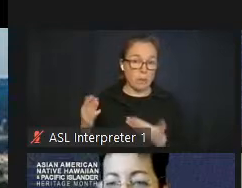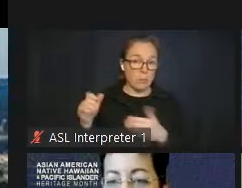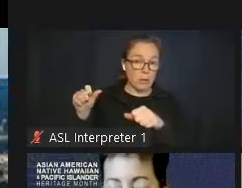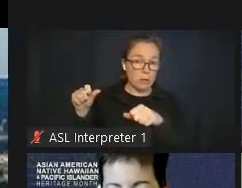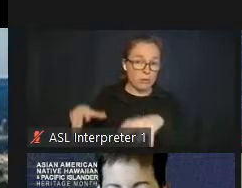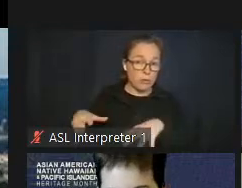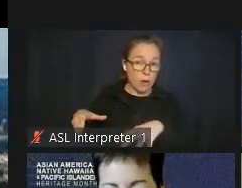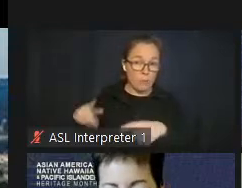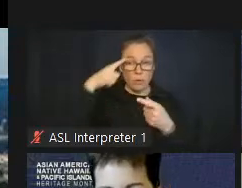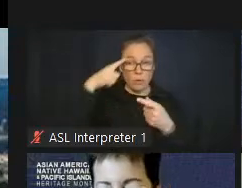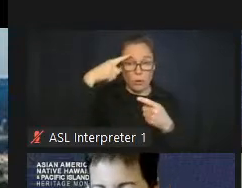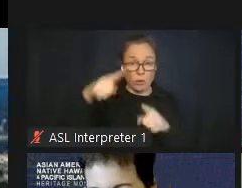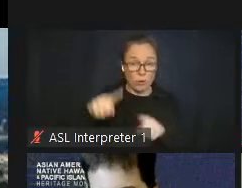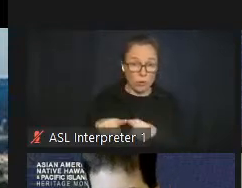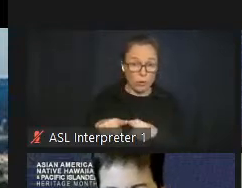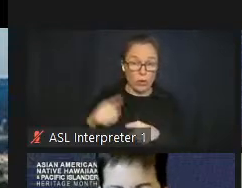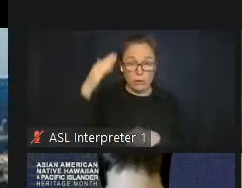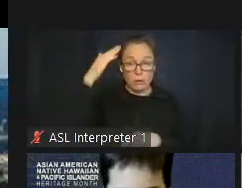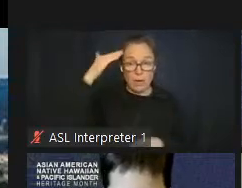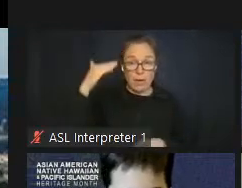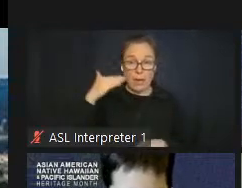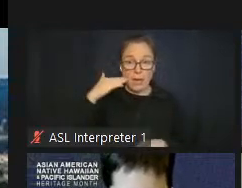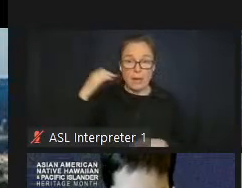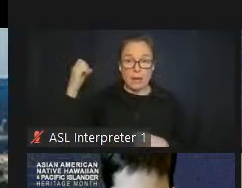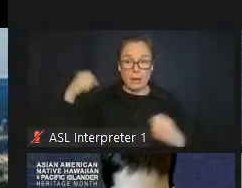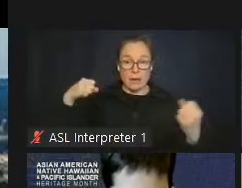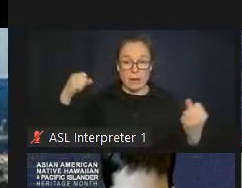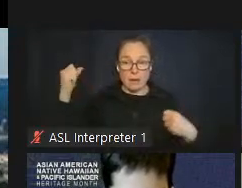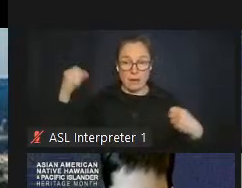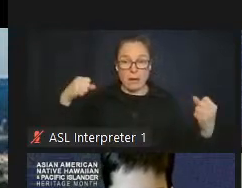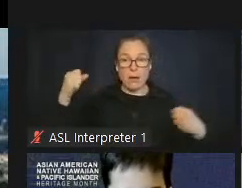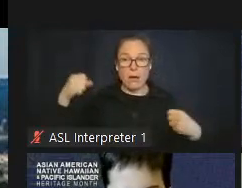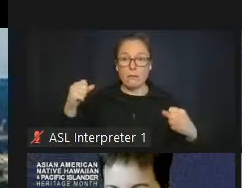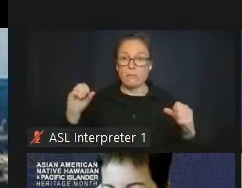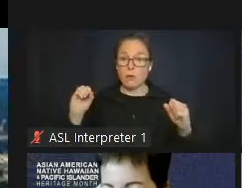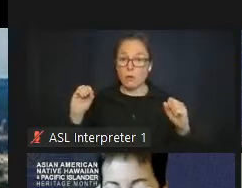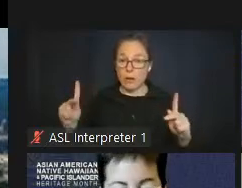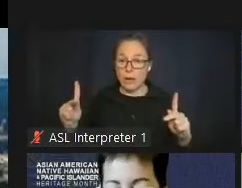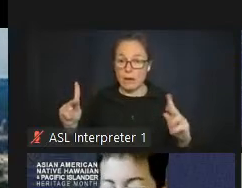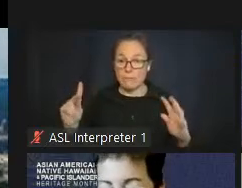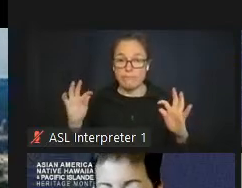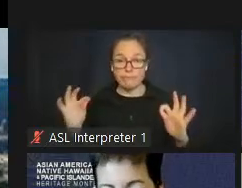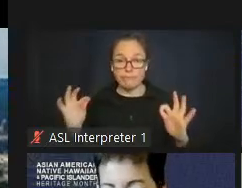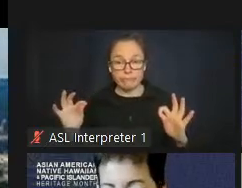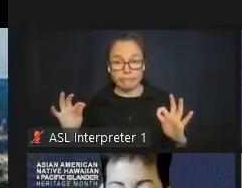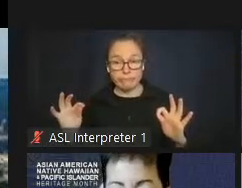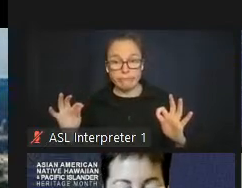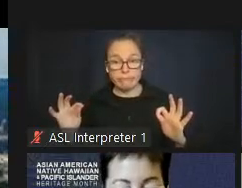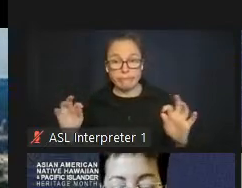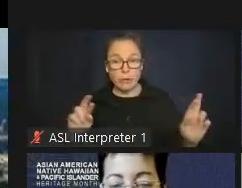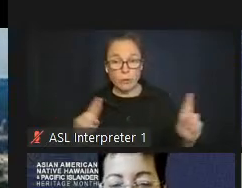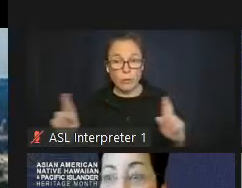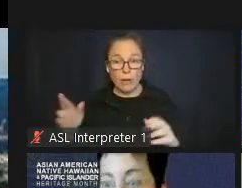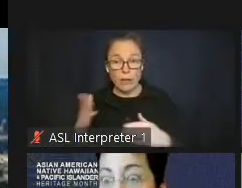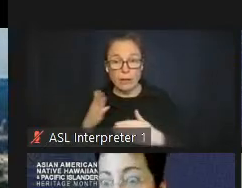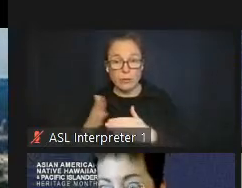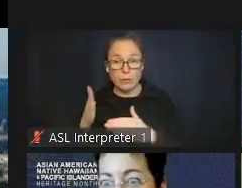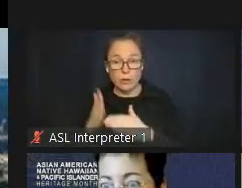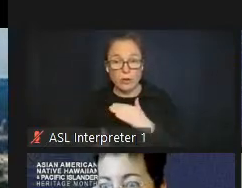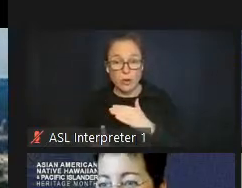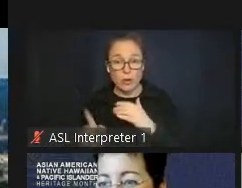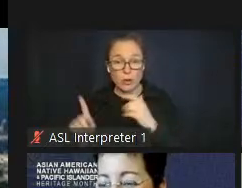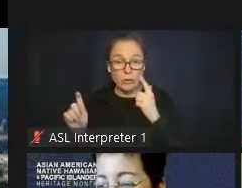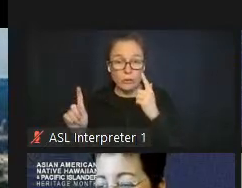by consensus, I'm seeing nods. So given that, I guess, are we ready to adjourn to the